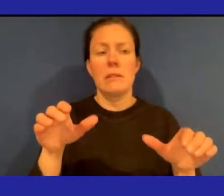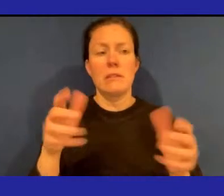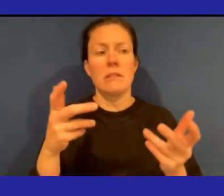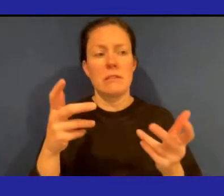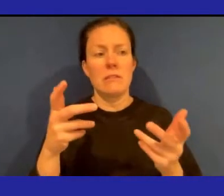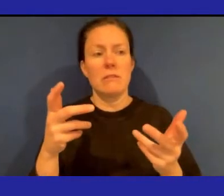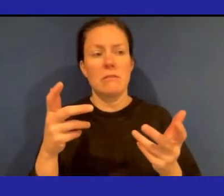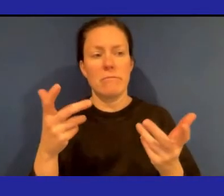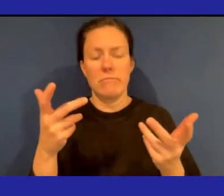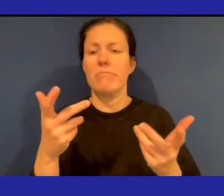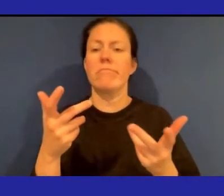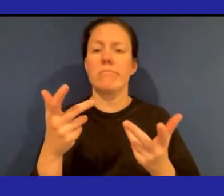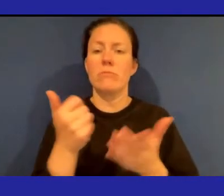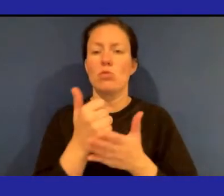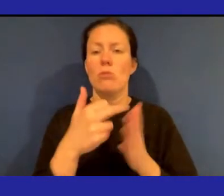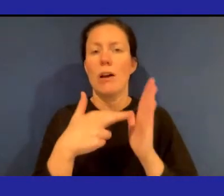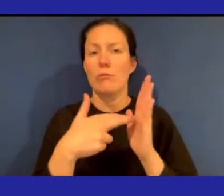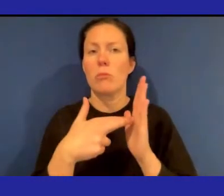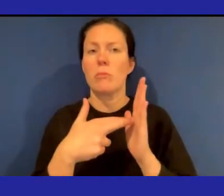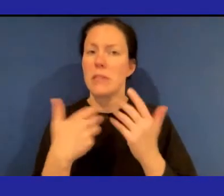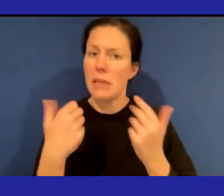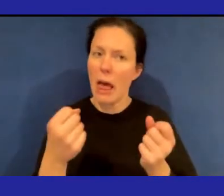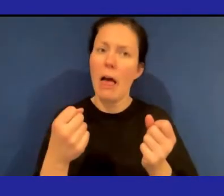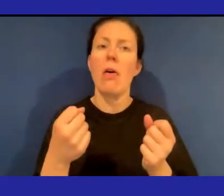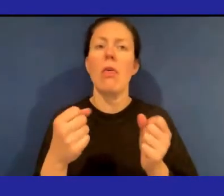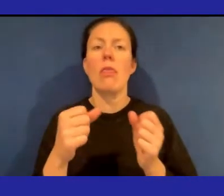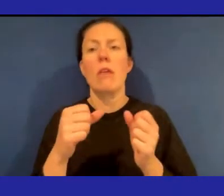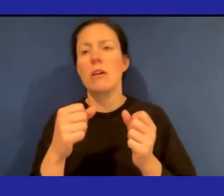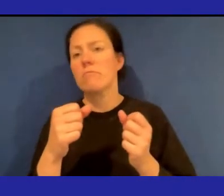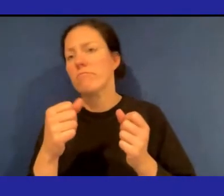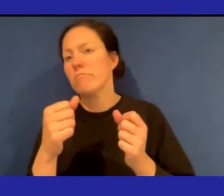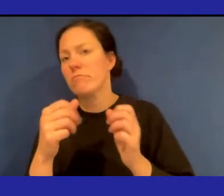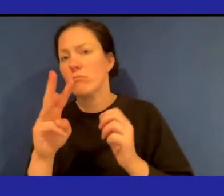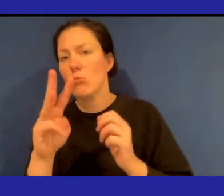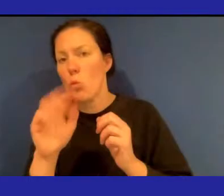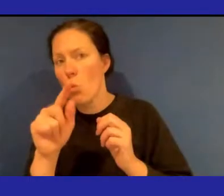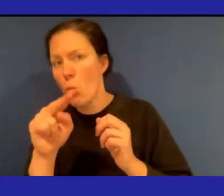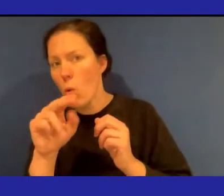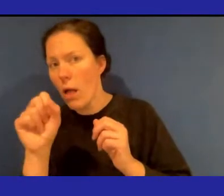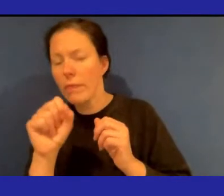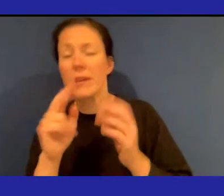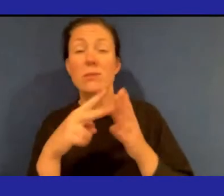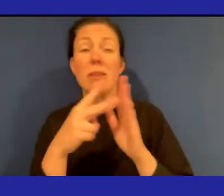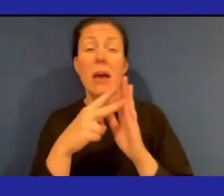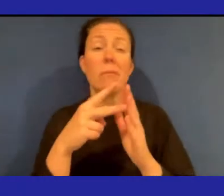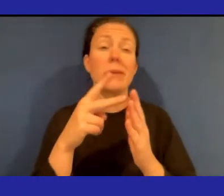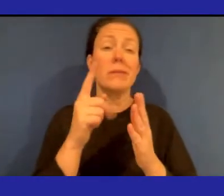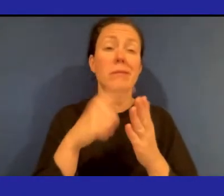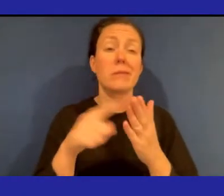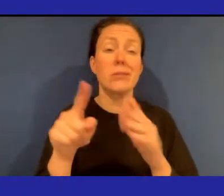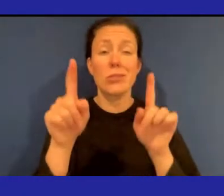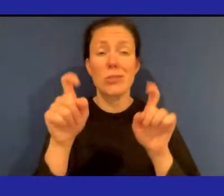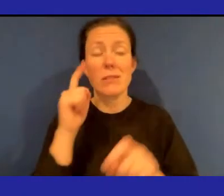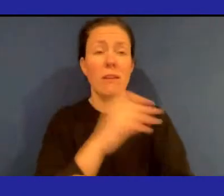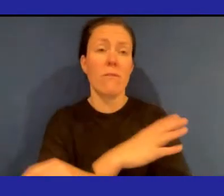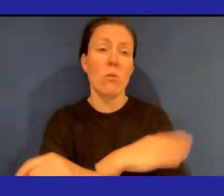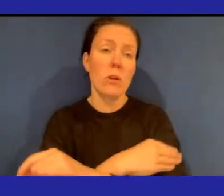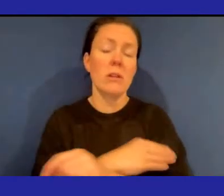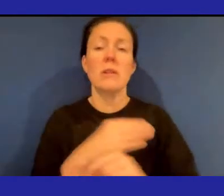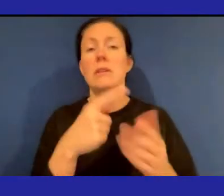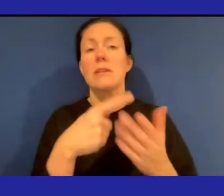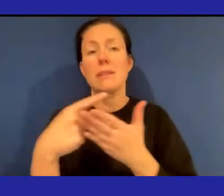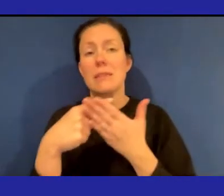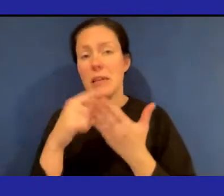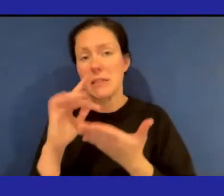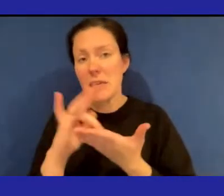representative for health and wellness. So blood pressure screenings, some different checks, some education around that. We've been